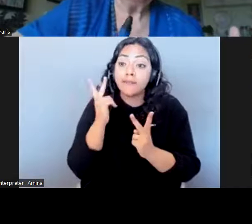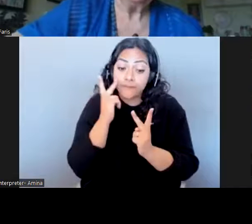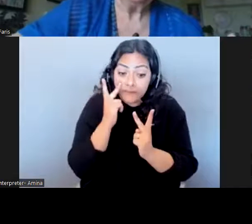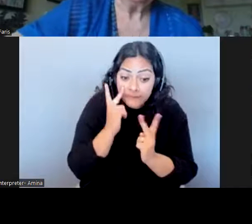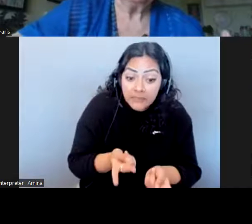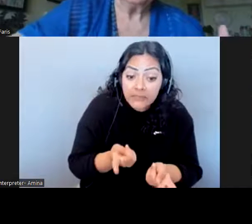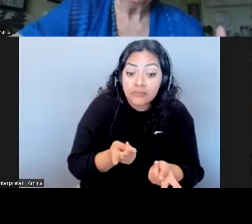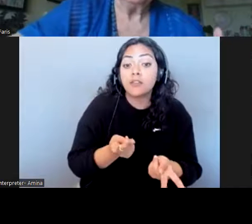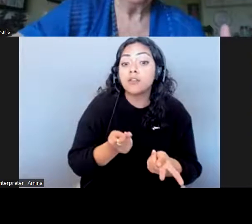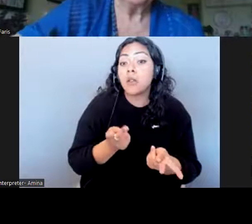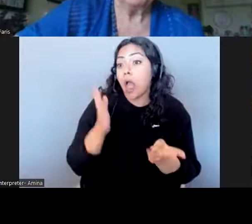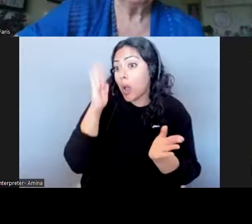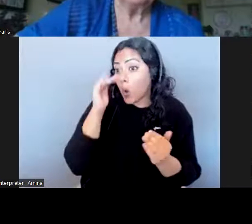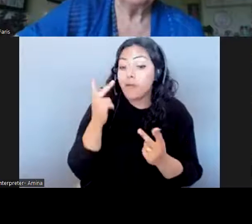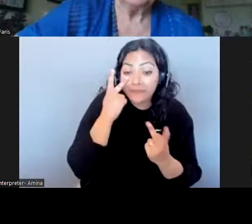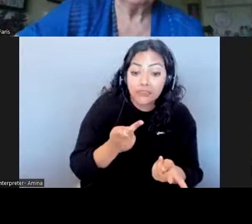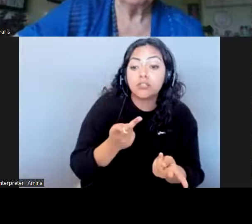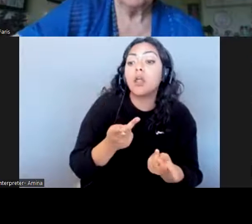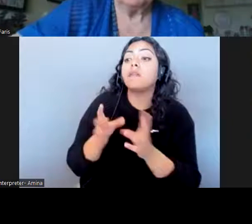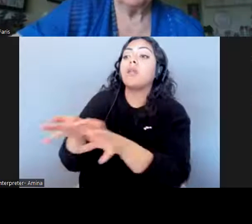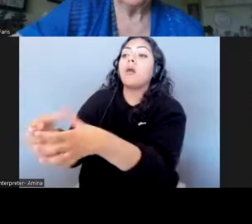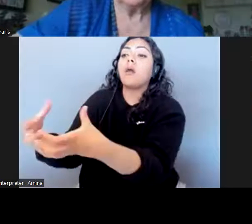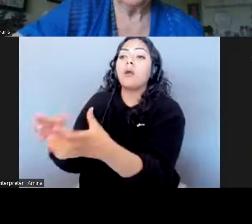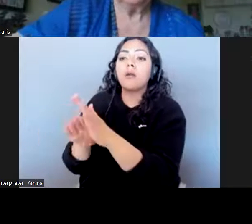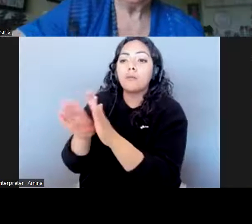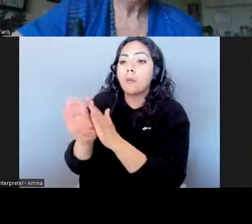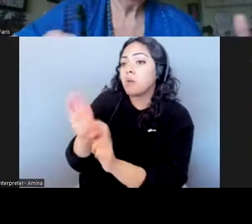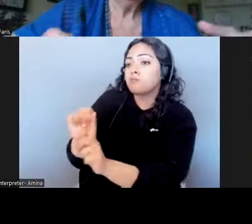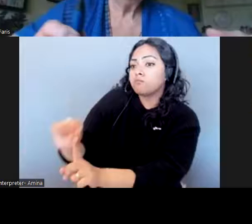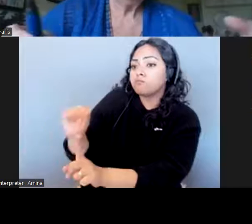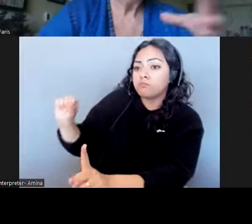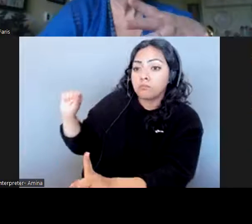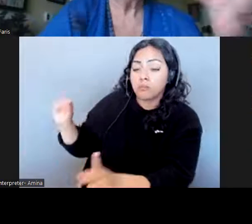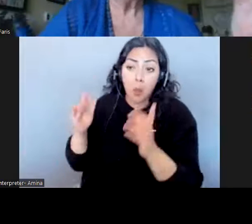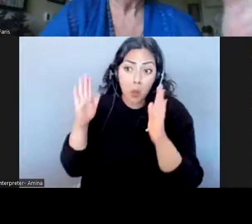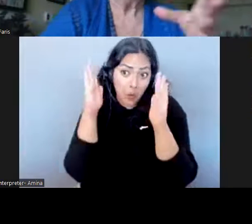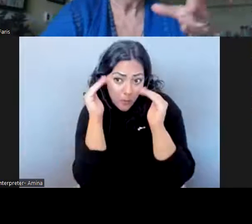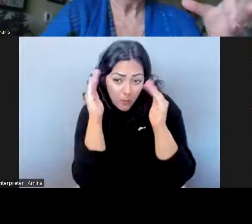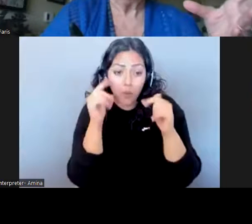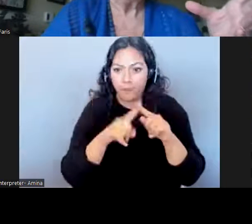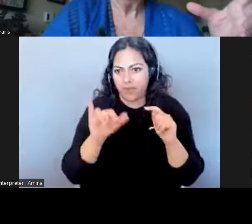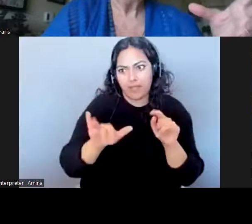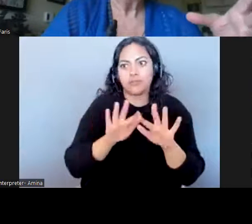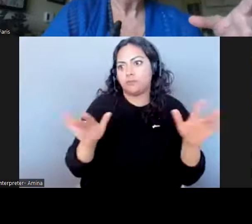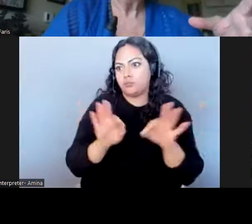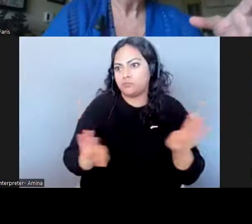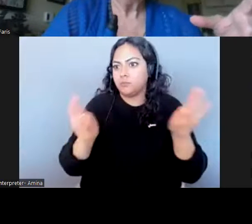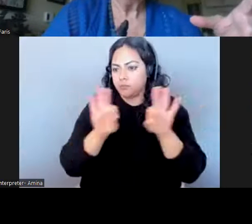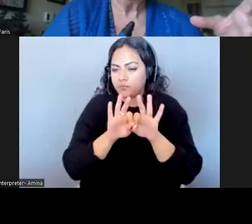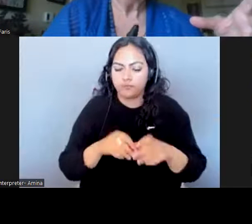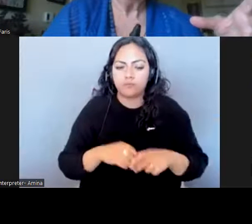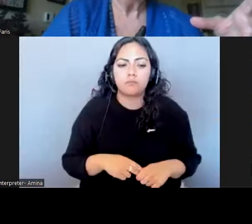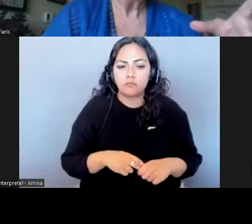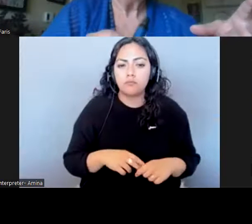and visited, and then I hope have gone off and created their own. I'm not sure. But even that diversity would be a help. But it wasn't